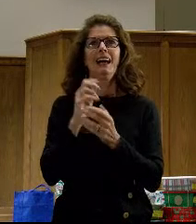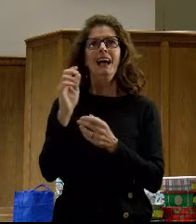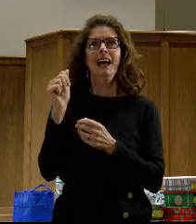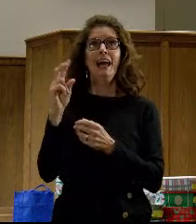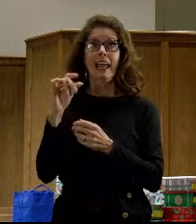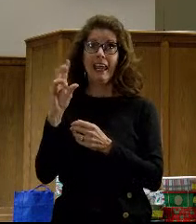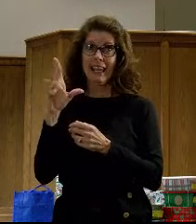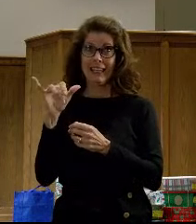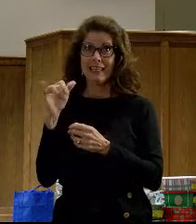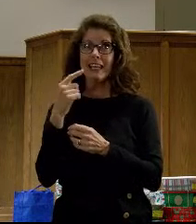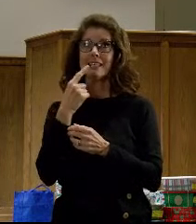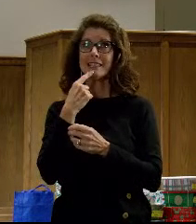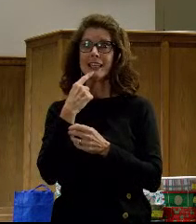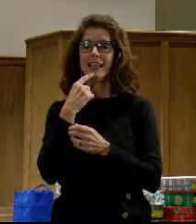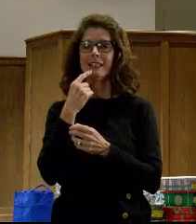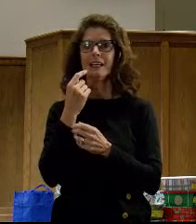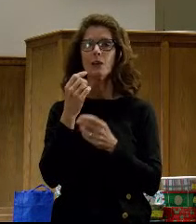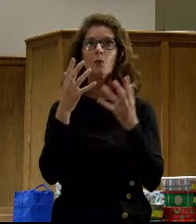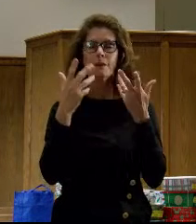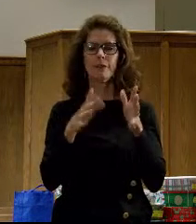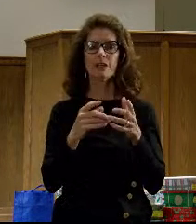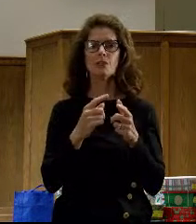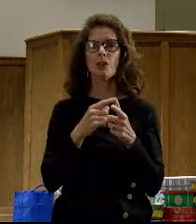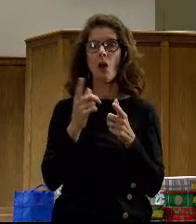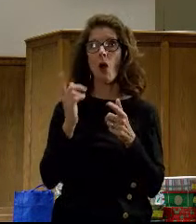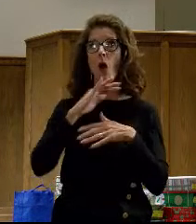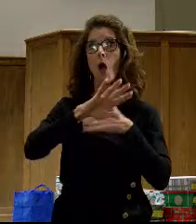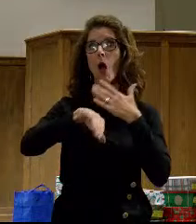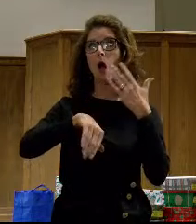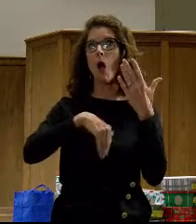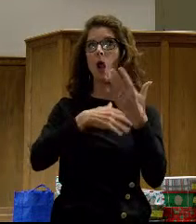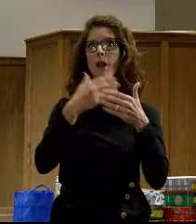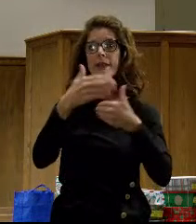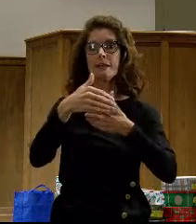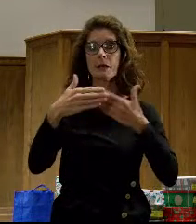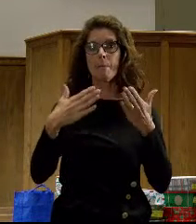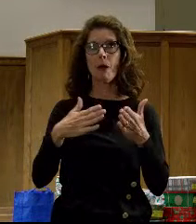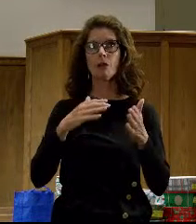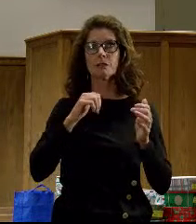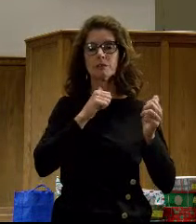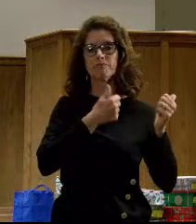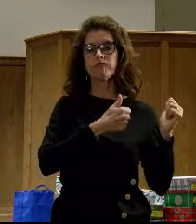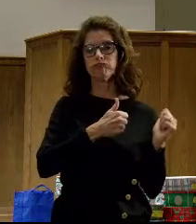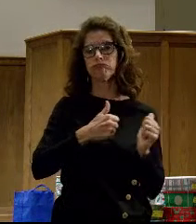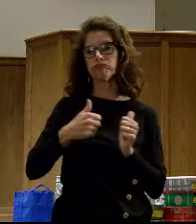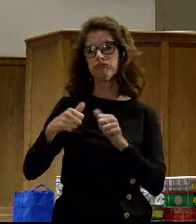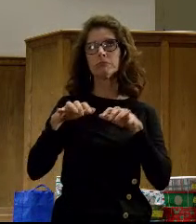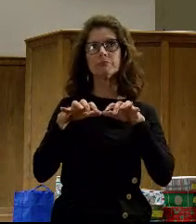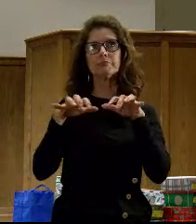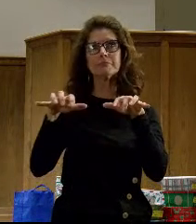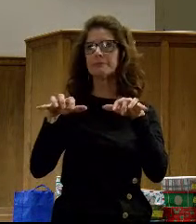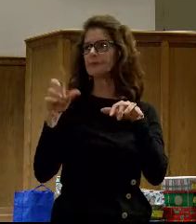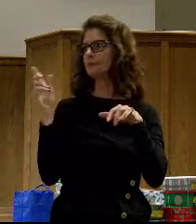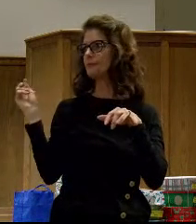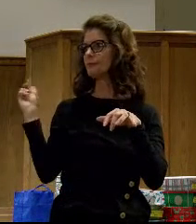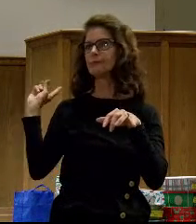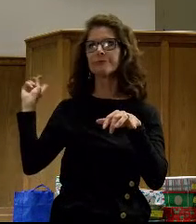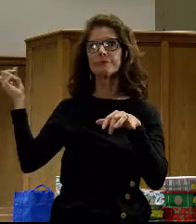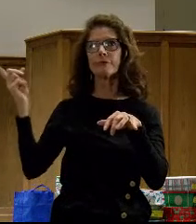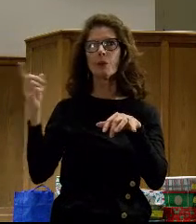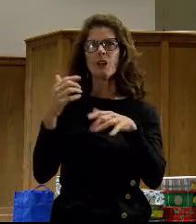soon as we're finished, we could use some help moving these wrapped Magi boxes to the east foyer, and I think there may even be